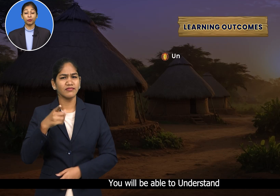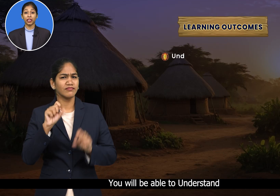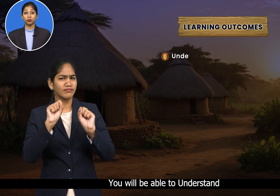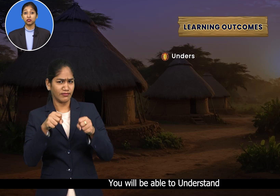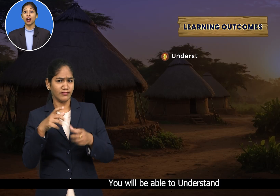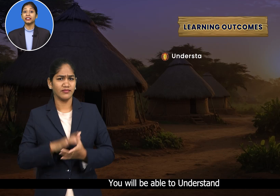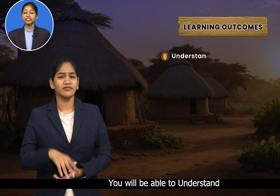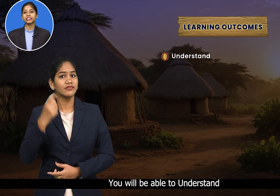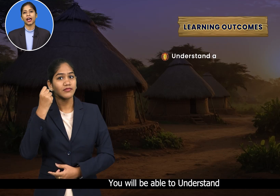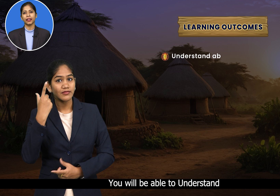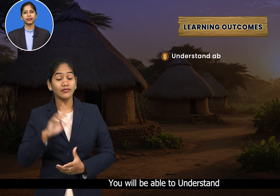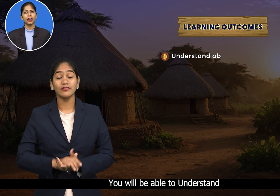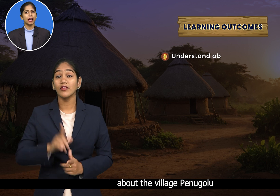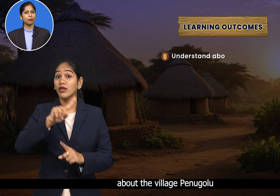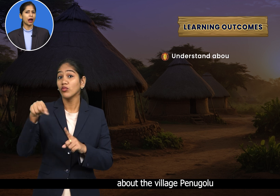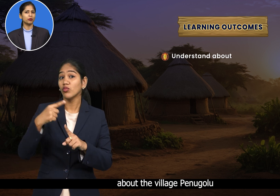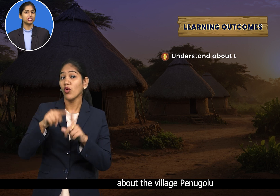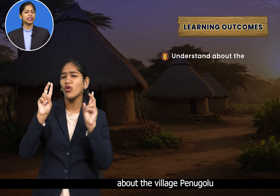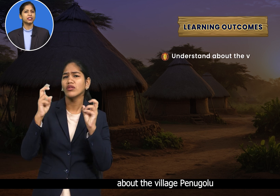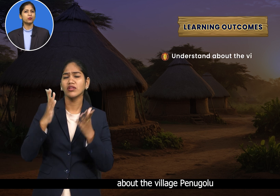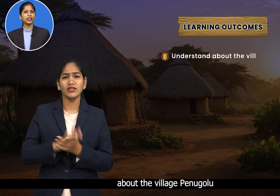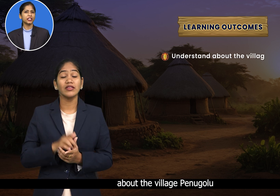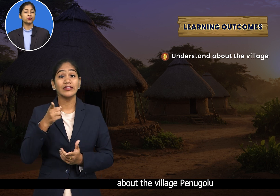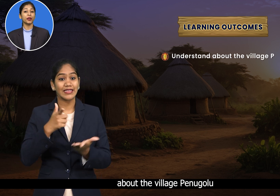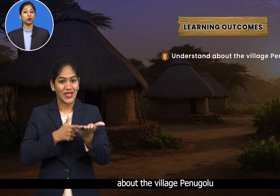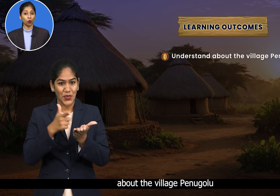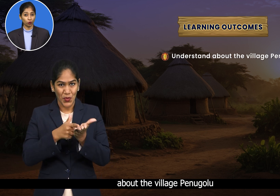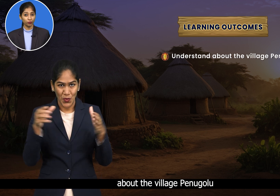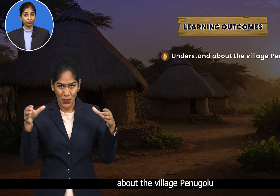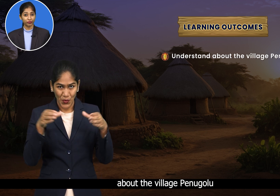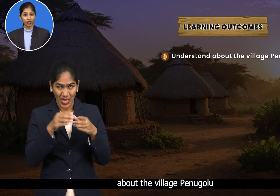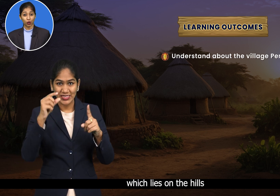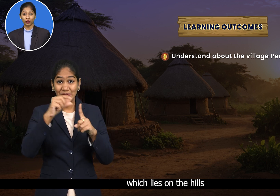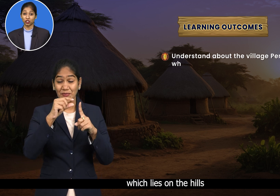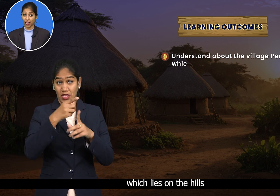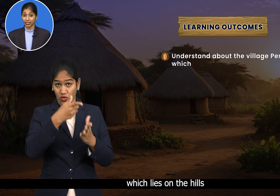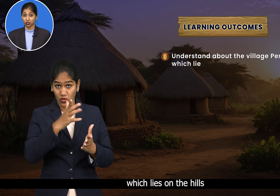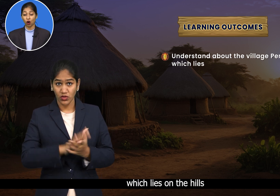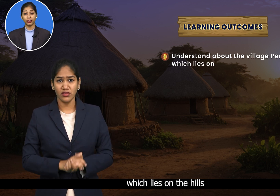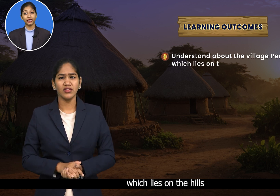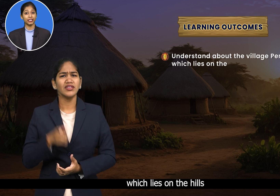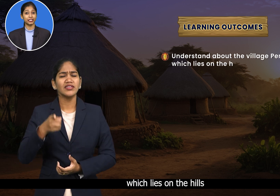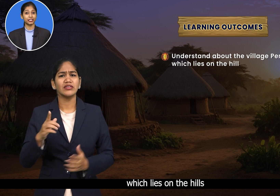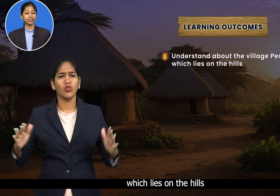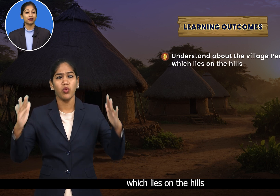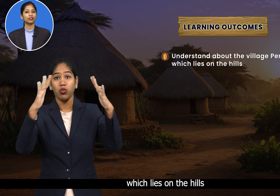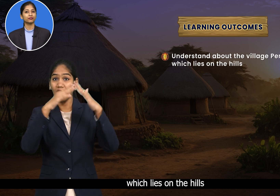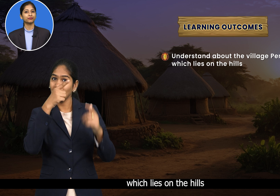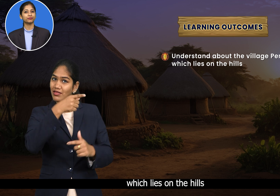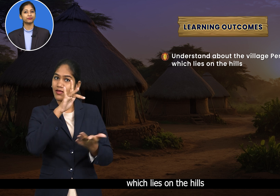You will be able to understand about the village Penugolu, which lies on the